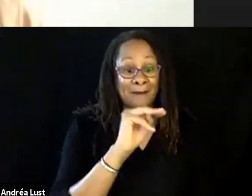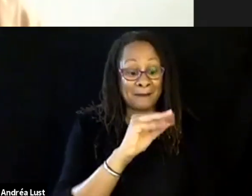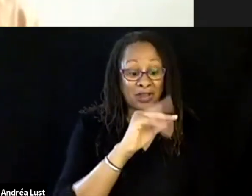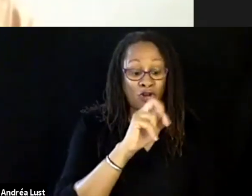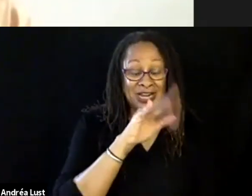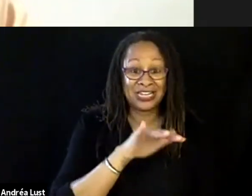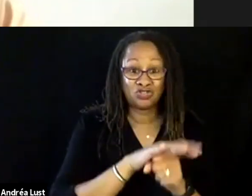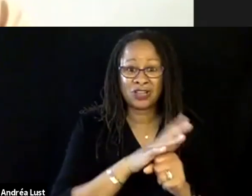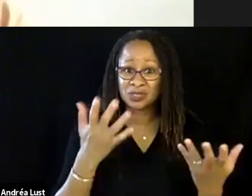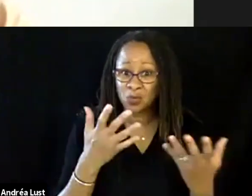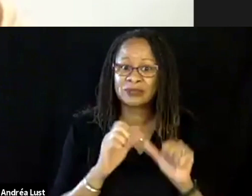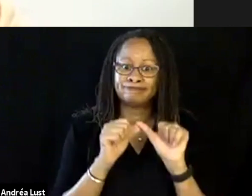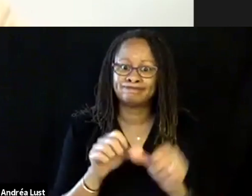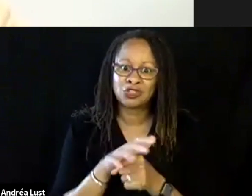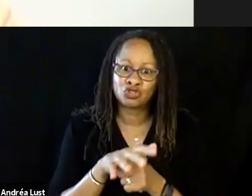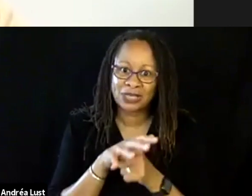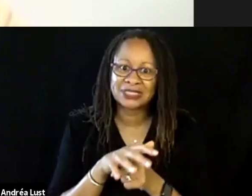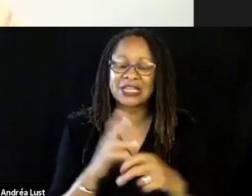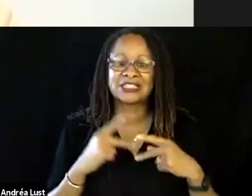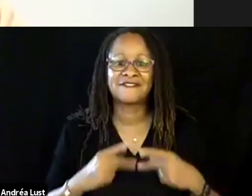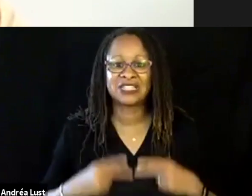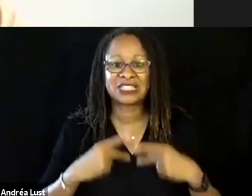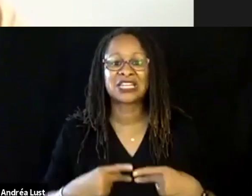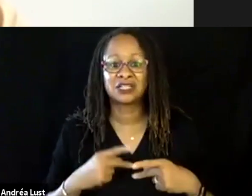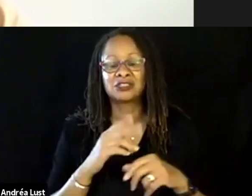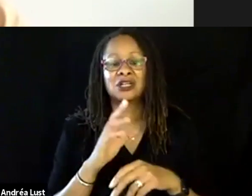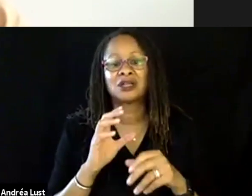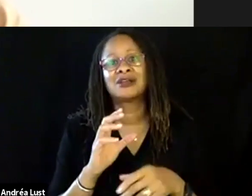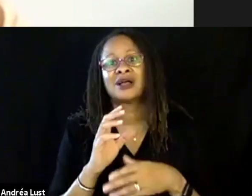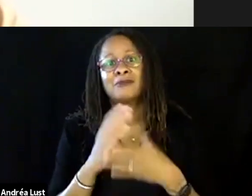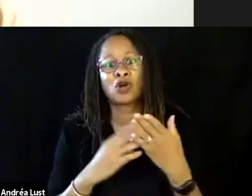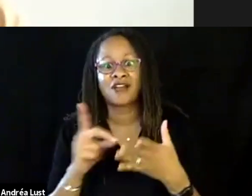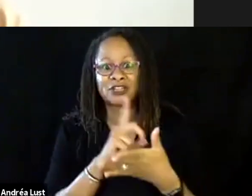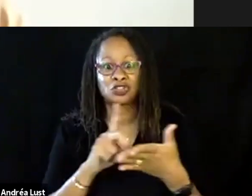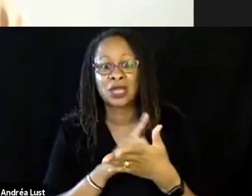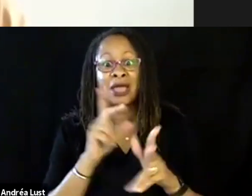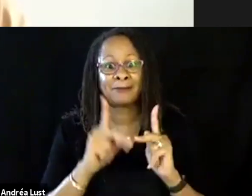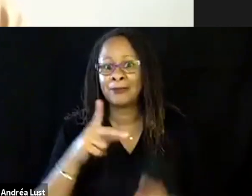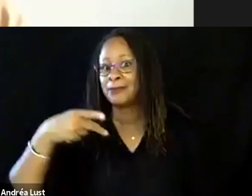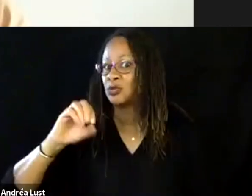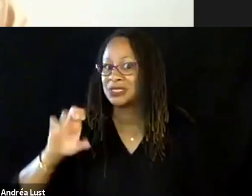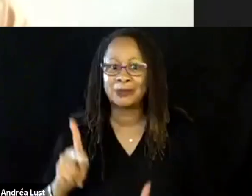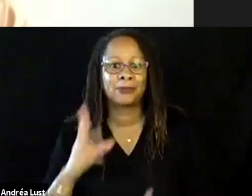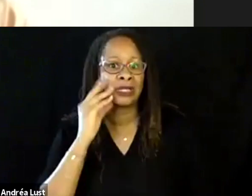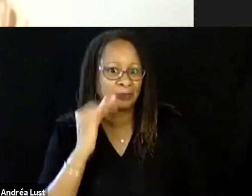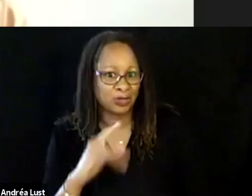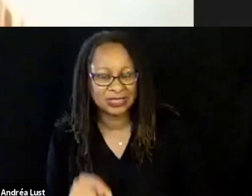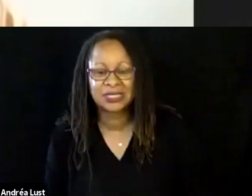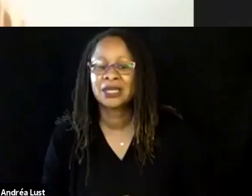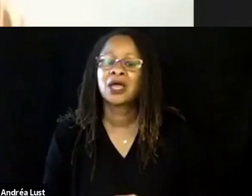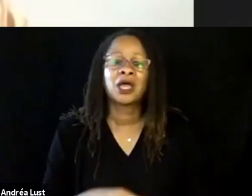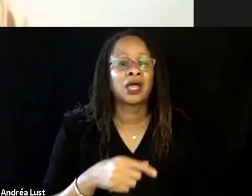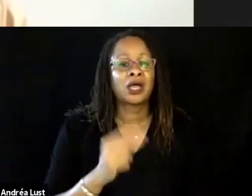experience of stress. It's like the physiological side of discrimination. People of color experience this, queer